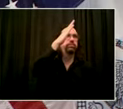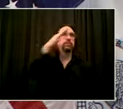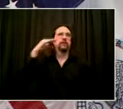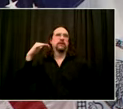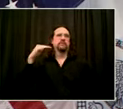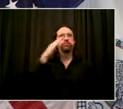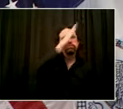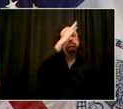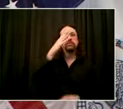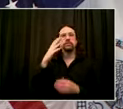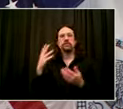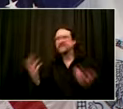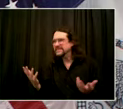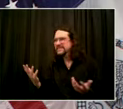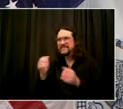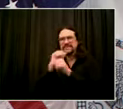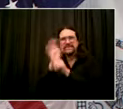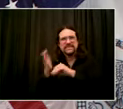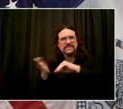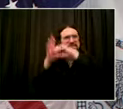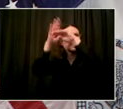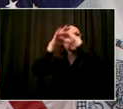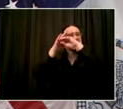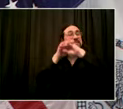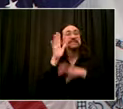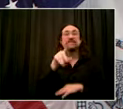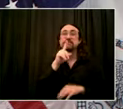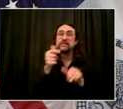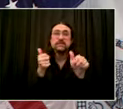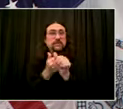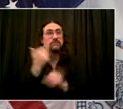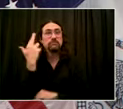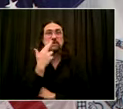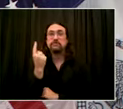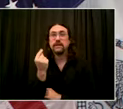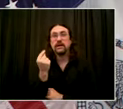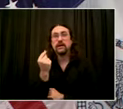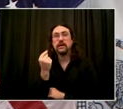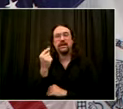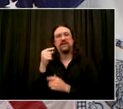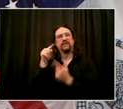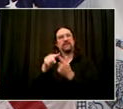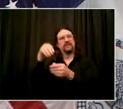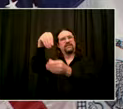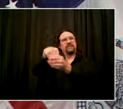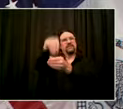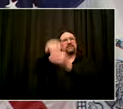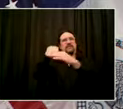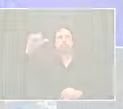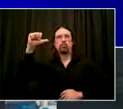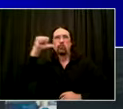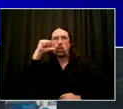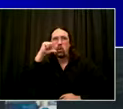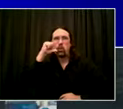clear, we cannot go ahead at this point in time with indoor dining in New York